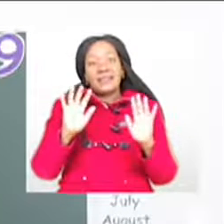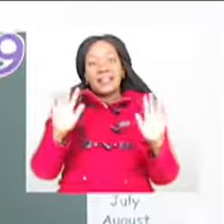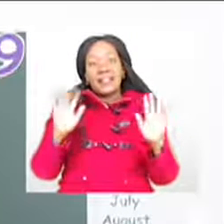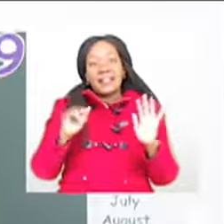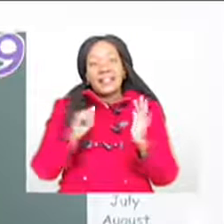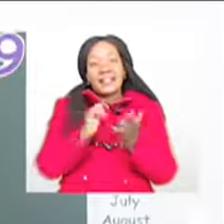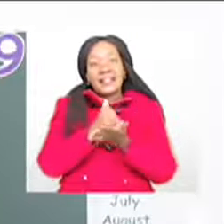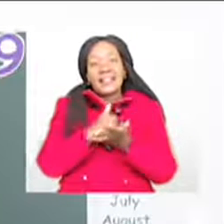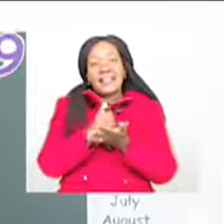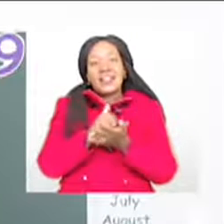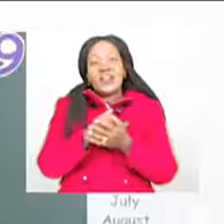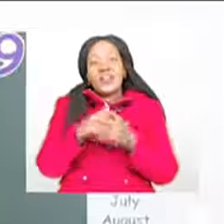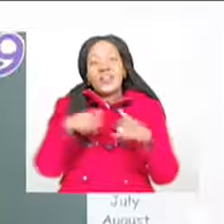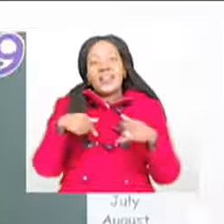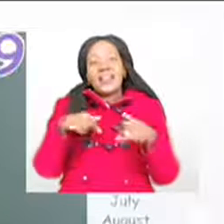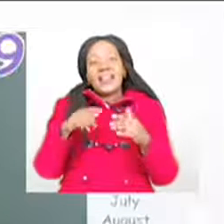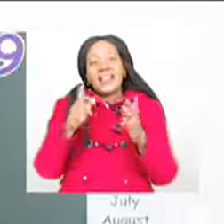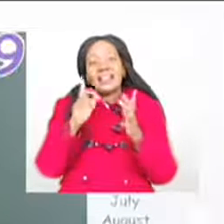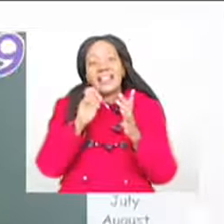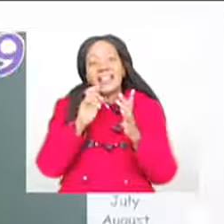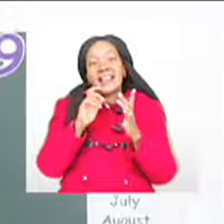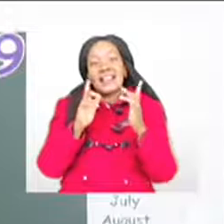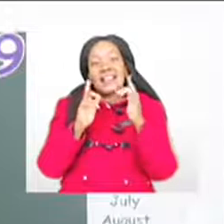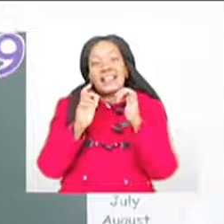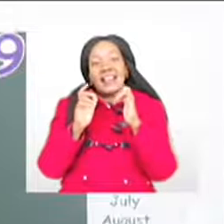and mine are clean. We have